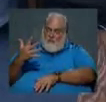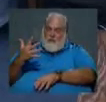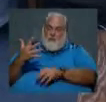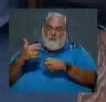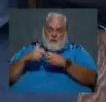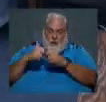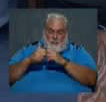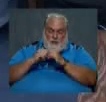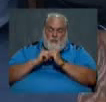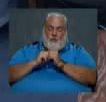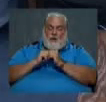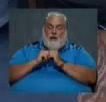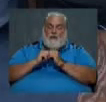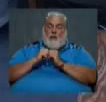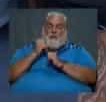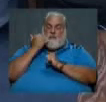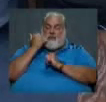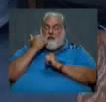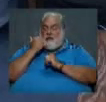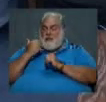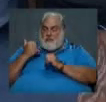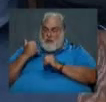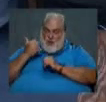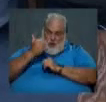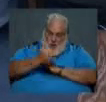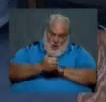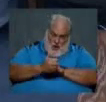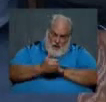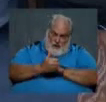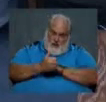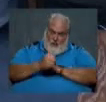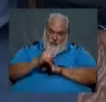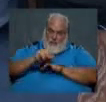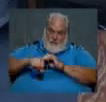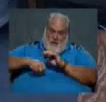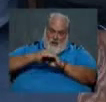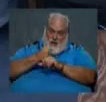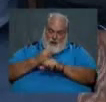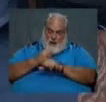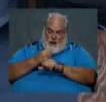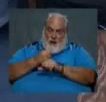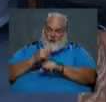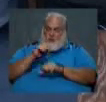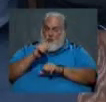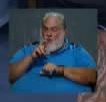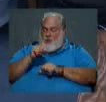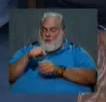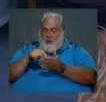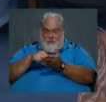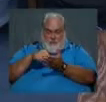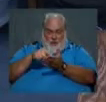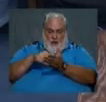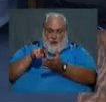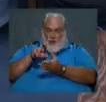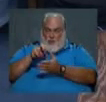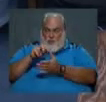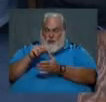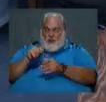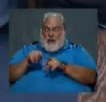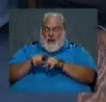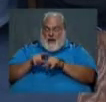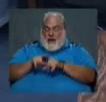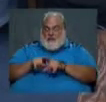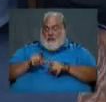issues with complaints, and they're behind locked doors, they're paying their rent. There's very little I could do as a landlord